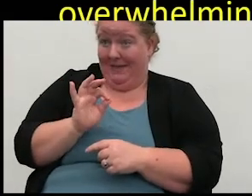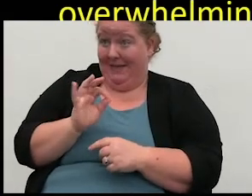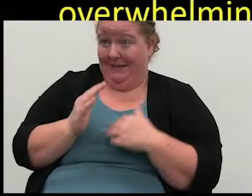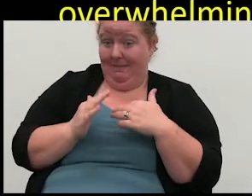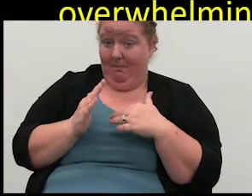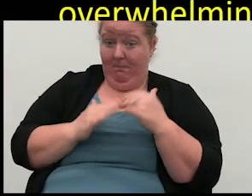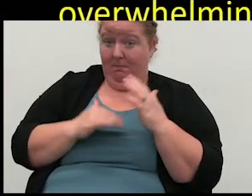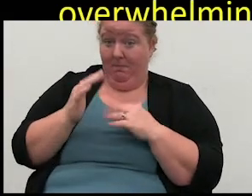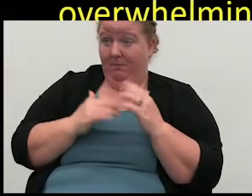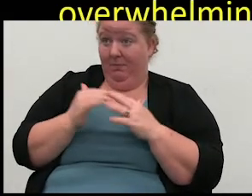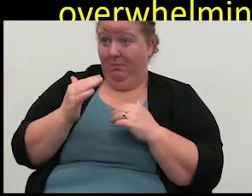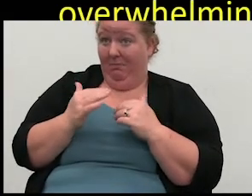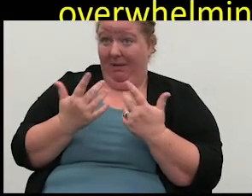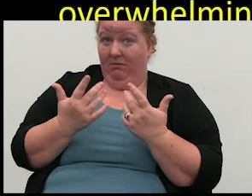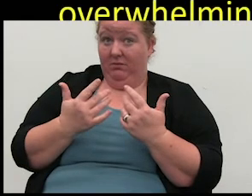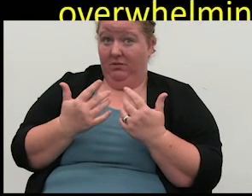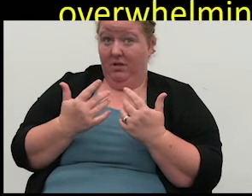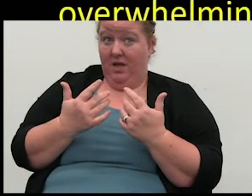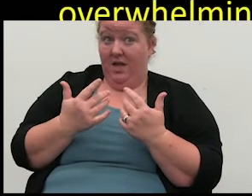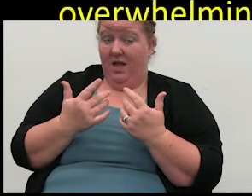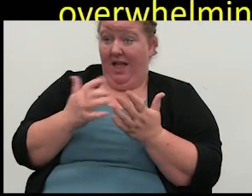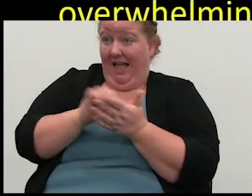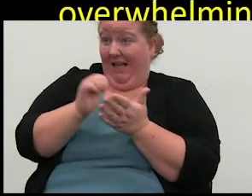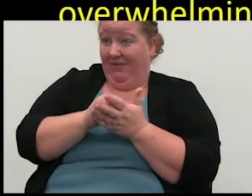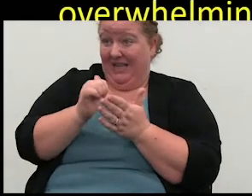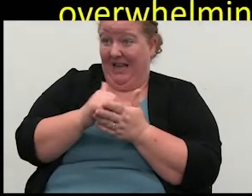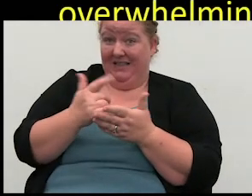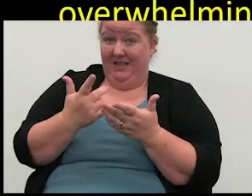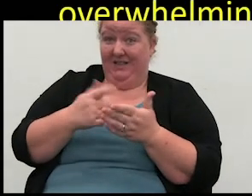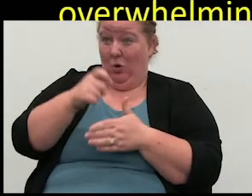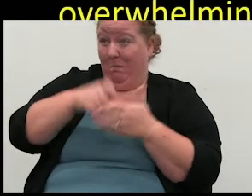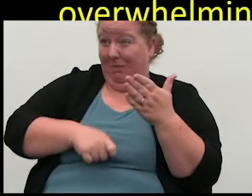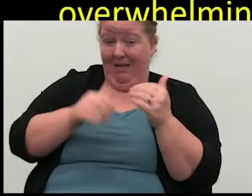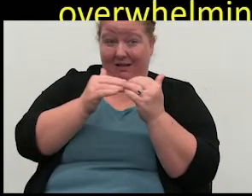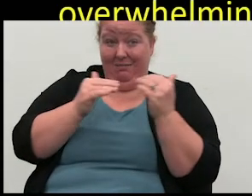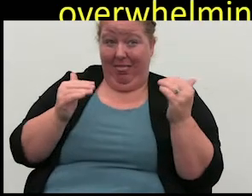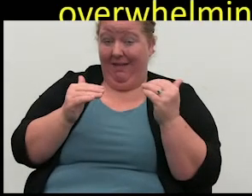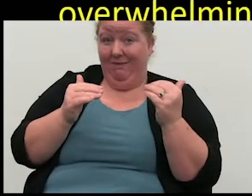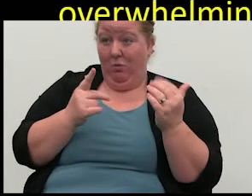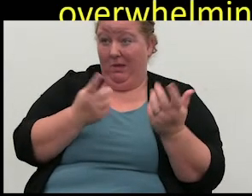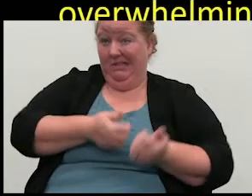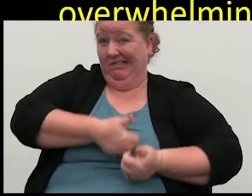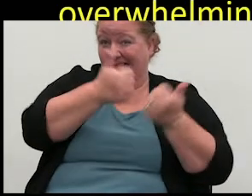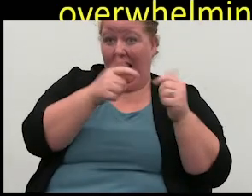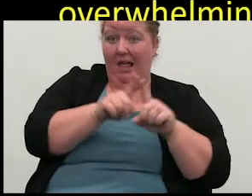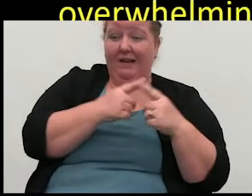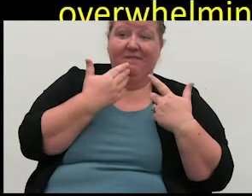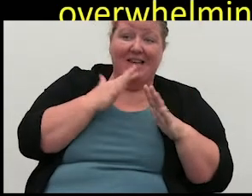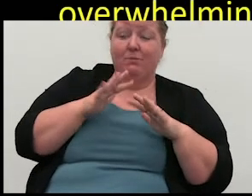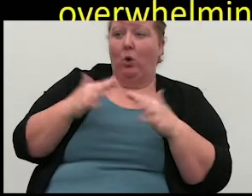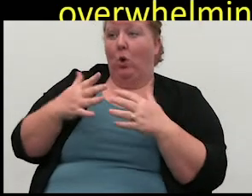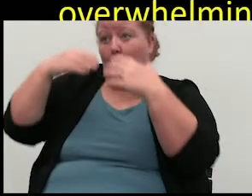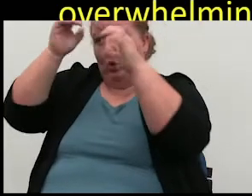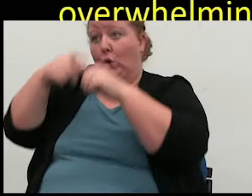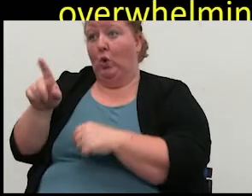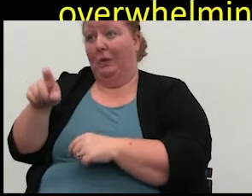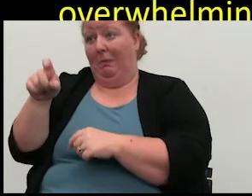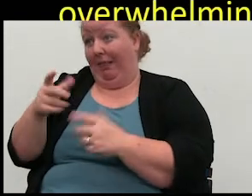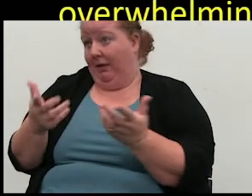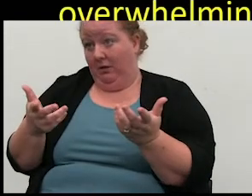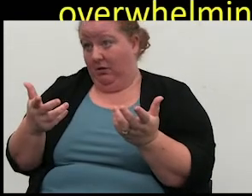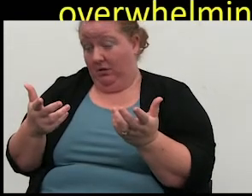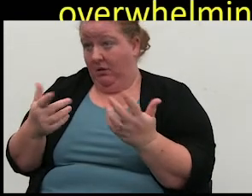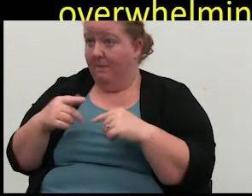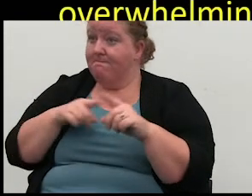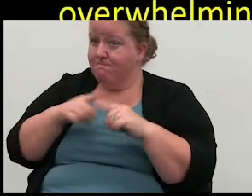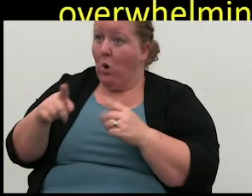advertising platform that rivals Facebook's, a buying platform that rivals Google's DoubleClick. An overwhelming